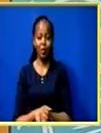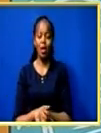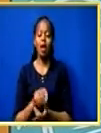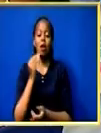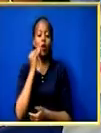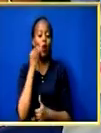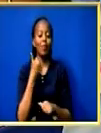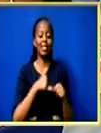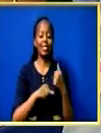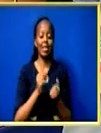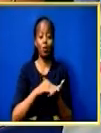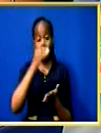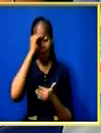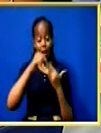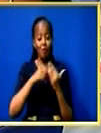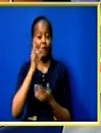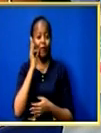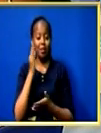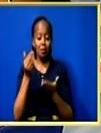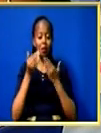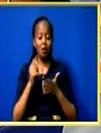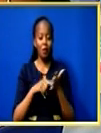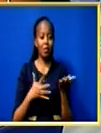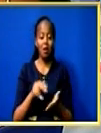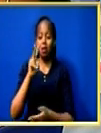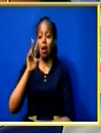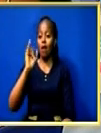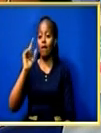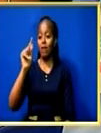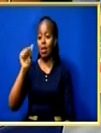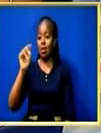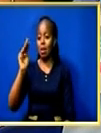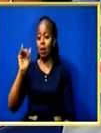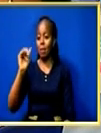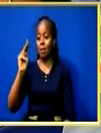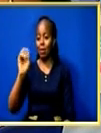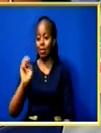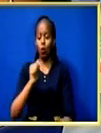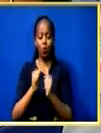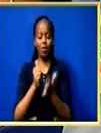yes. you learn about fruits. Oh, yeah. What do they give us? Vitamins. Vitamins. Yes. That